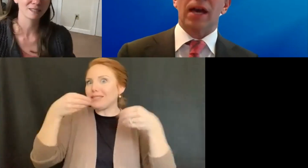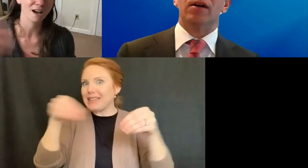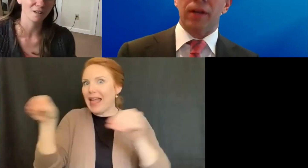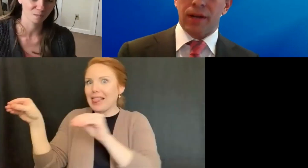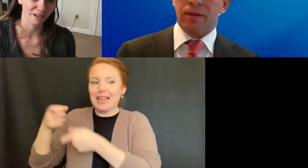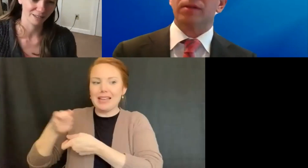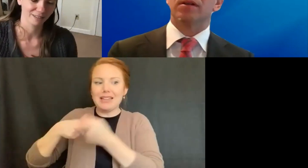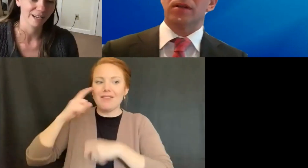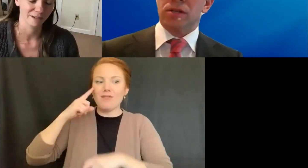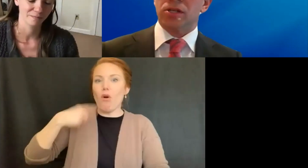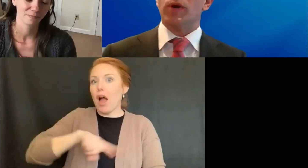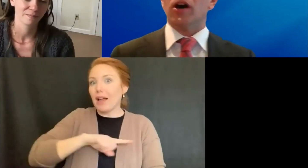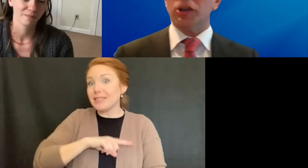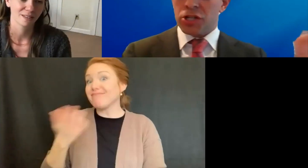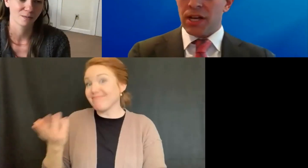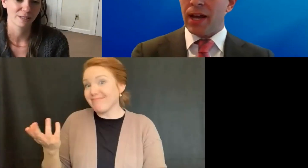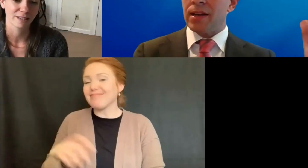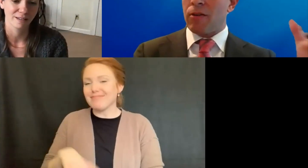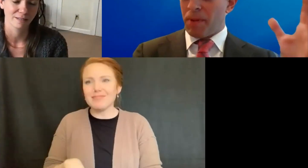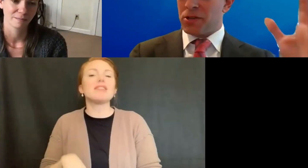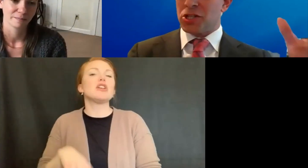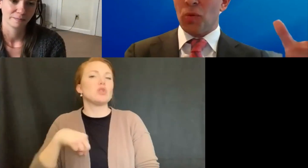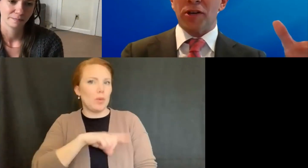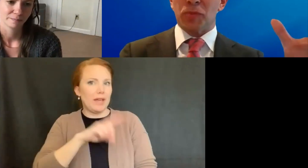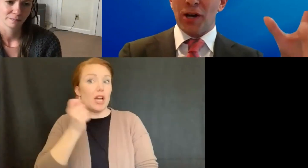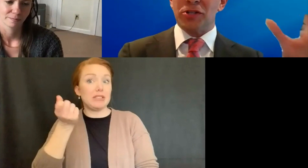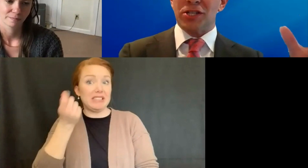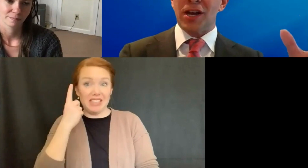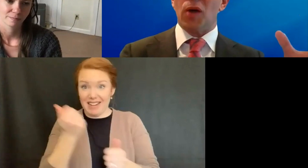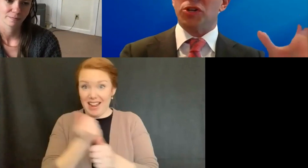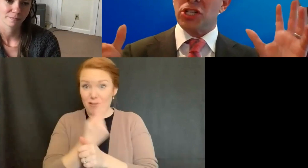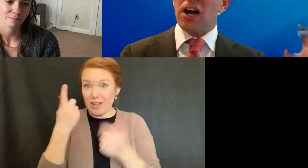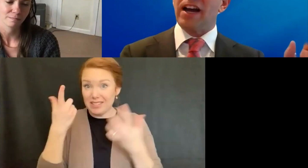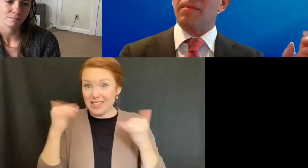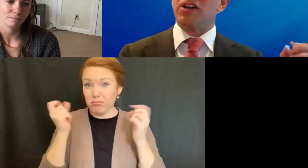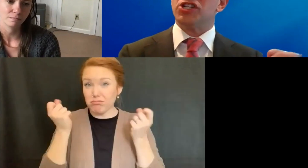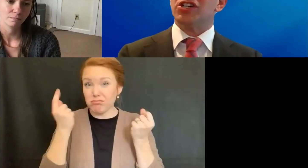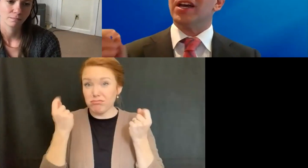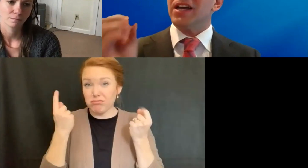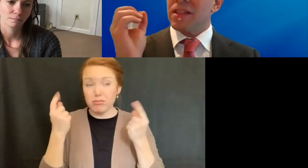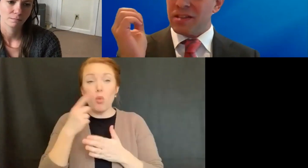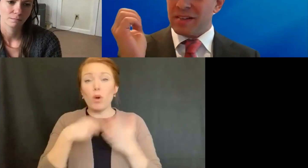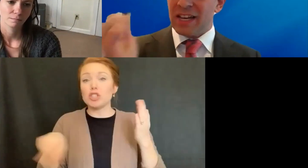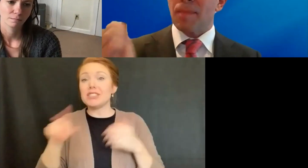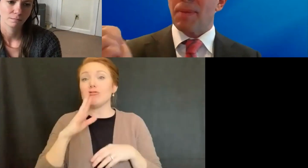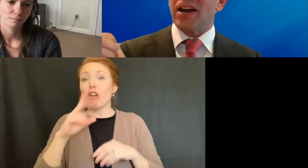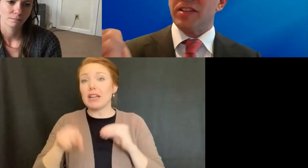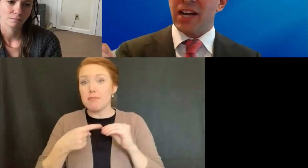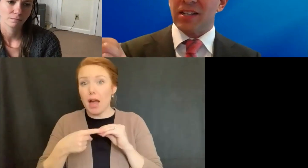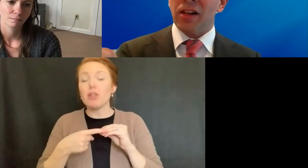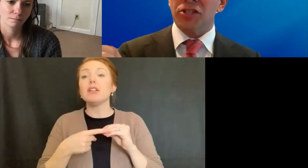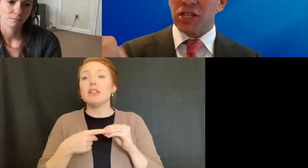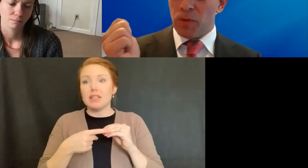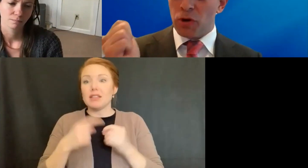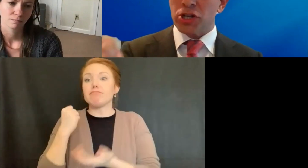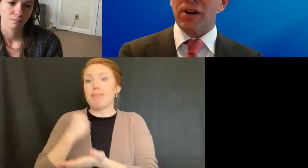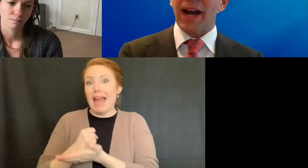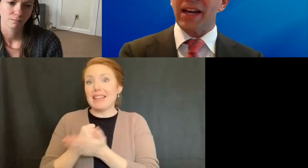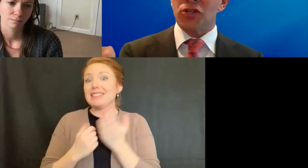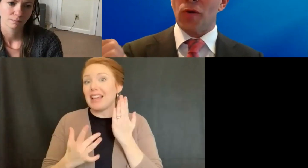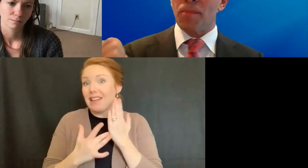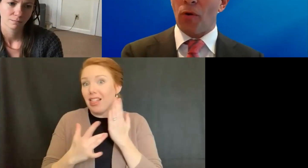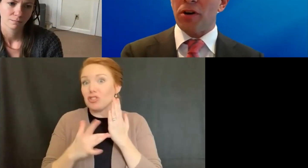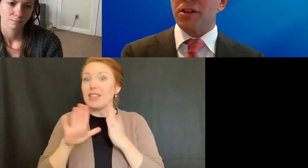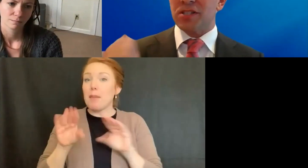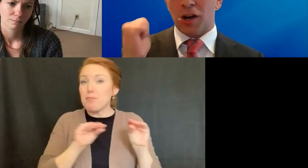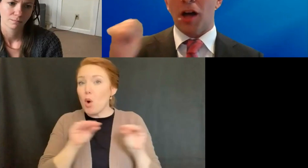can scale it. Yeah. So we understand, everybody's still with us. We understand what she's talking about. Getting the patent on the technology, this motion